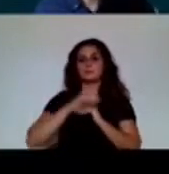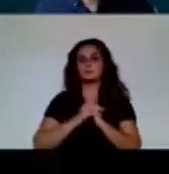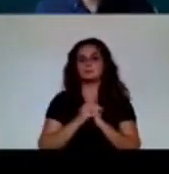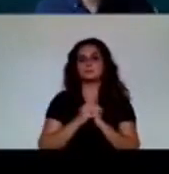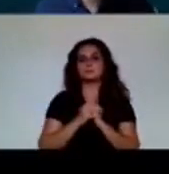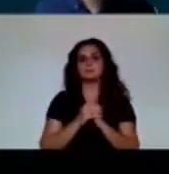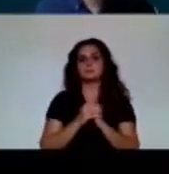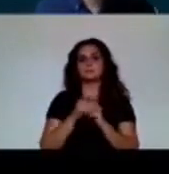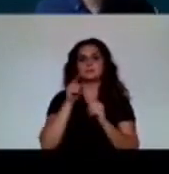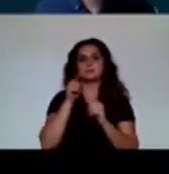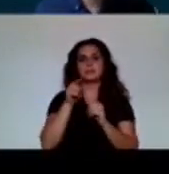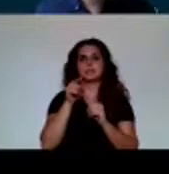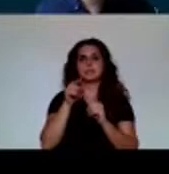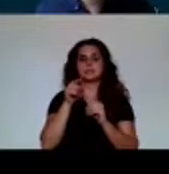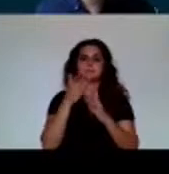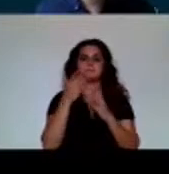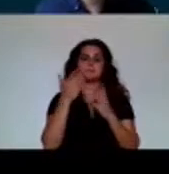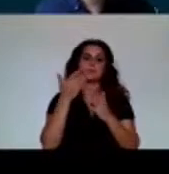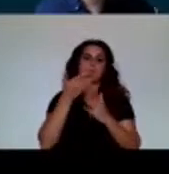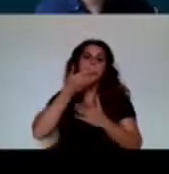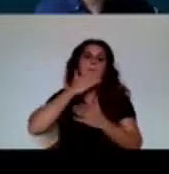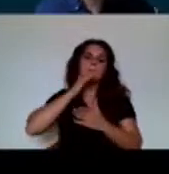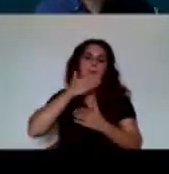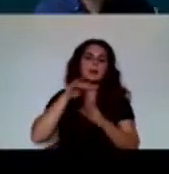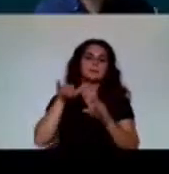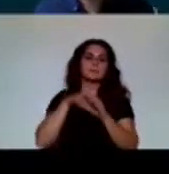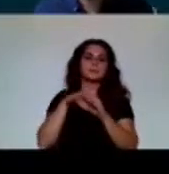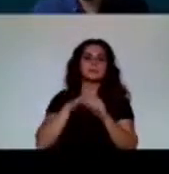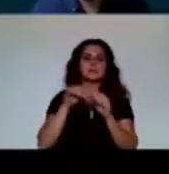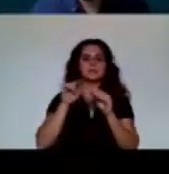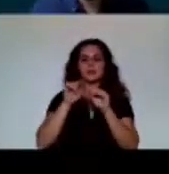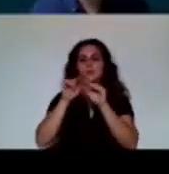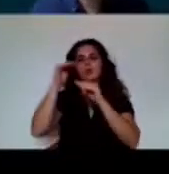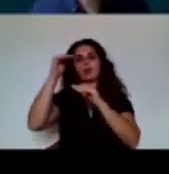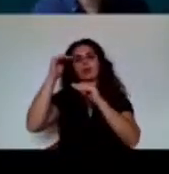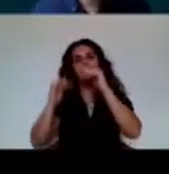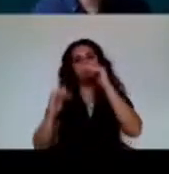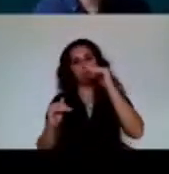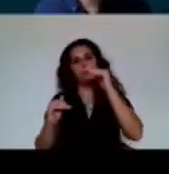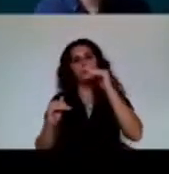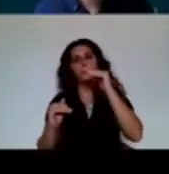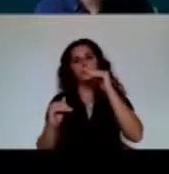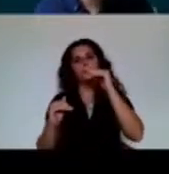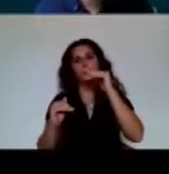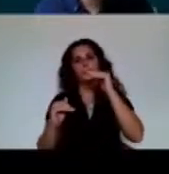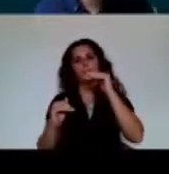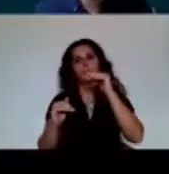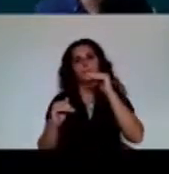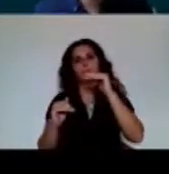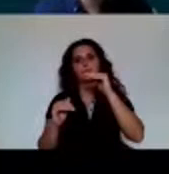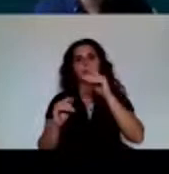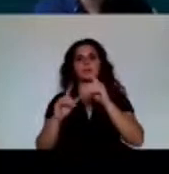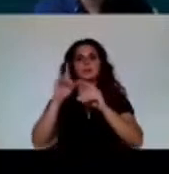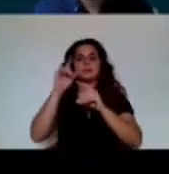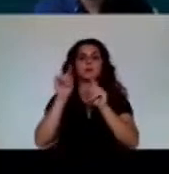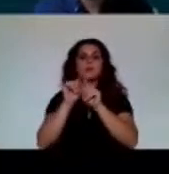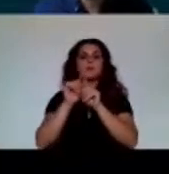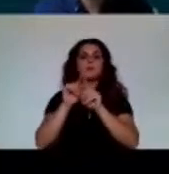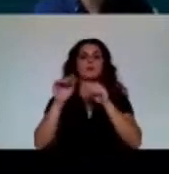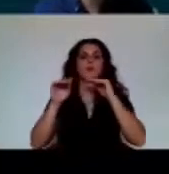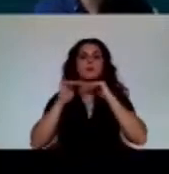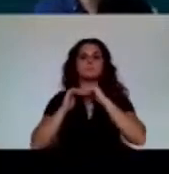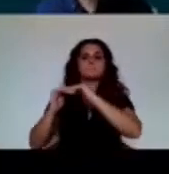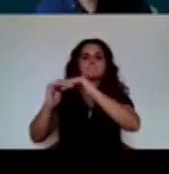these pro-white assessments go down as the egalitarian assessments go